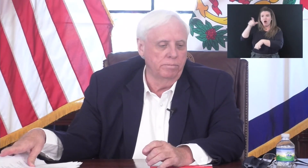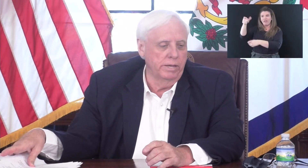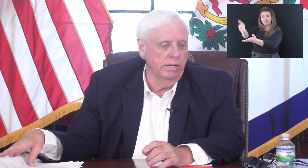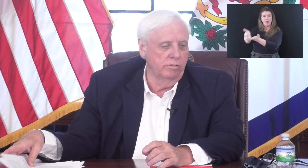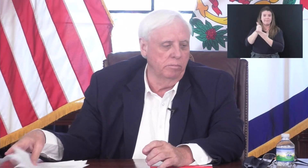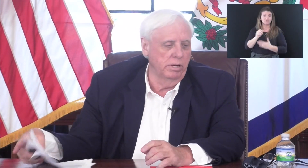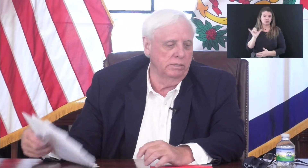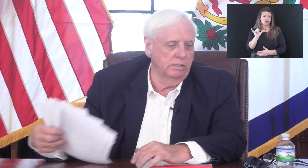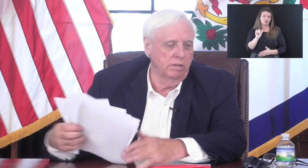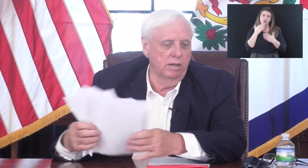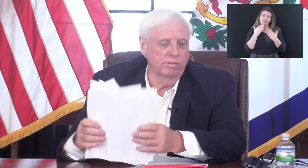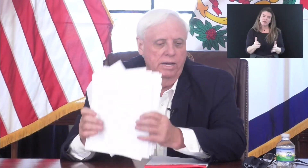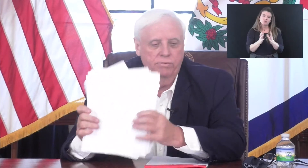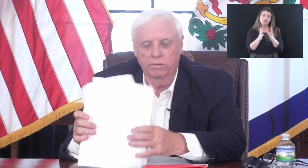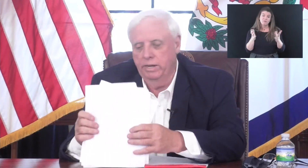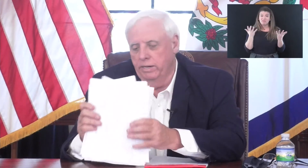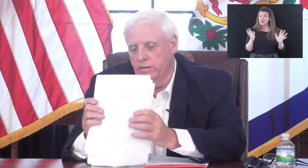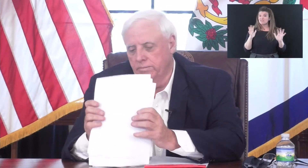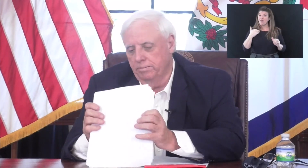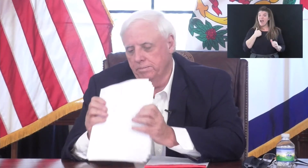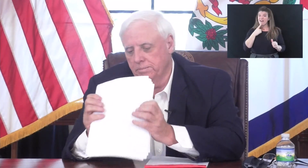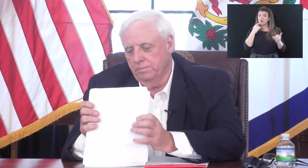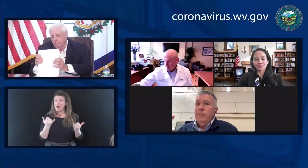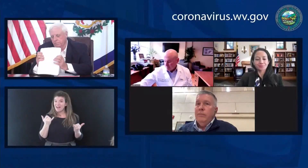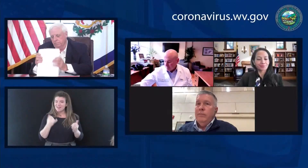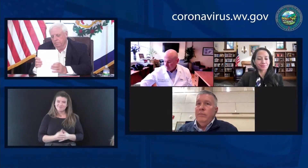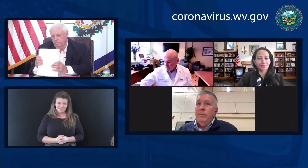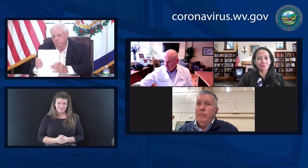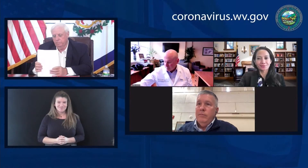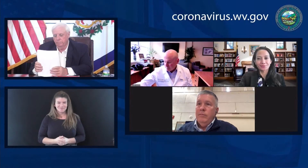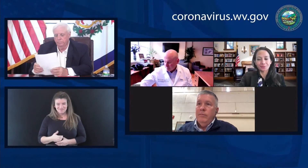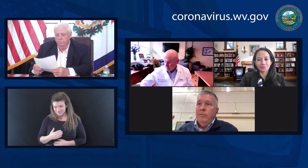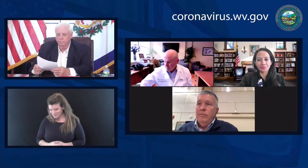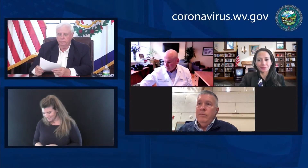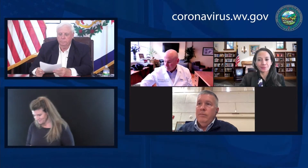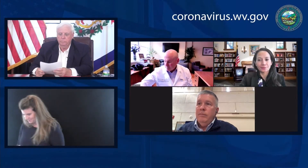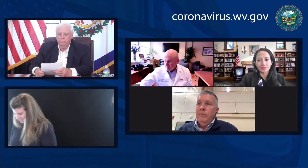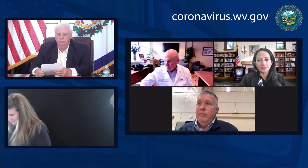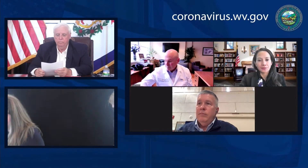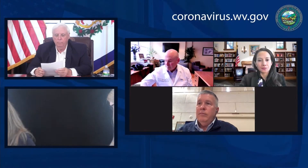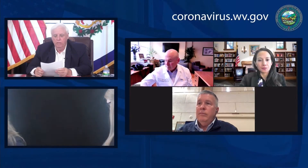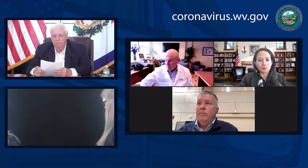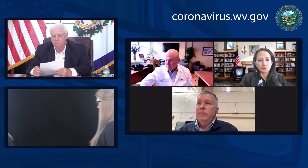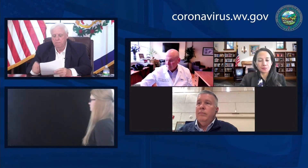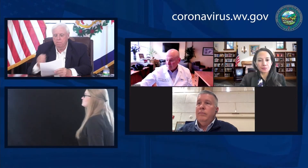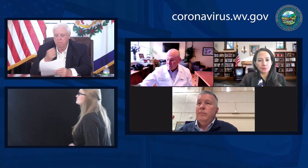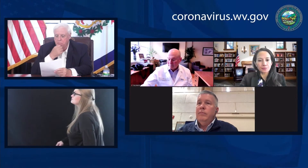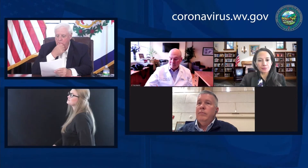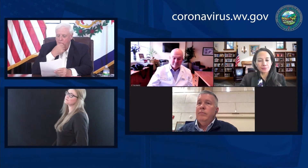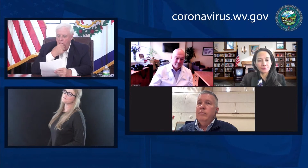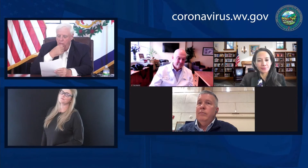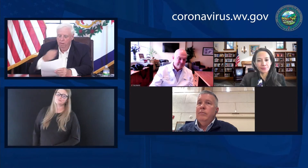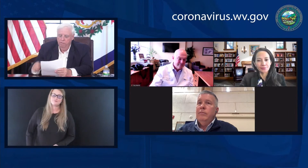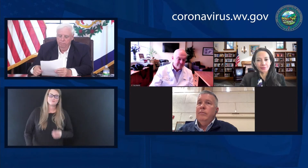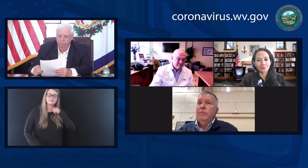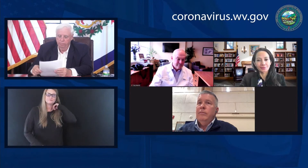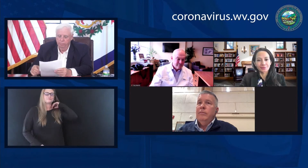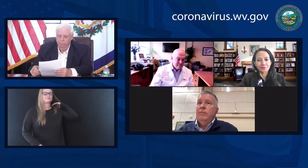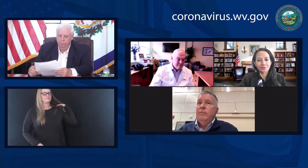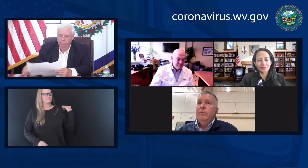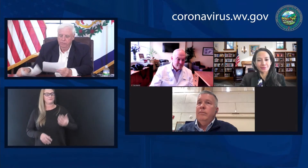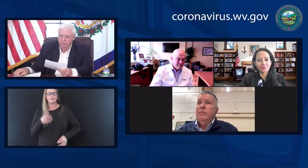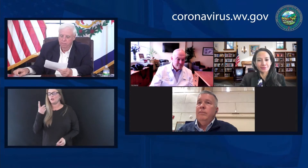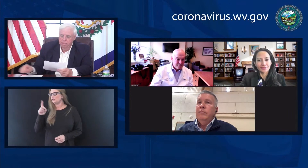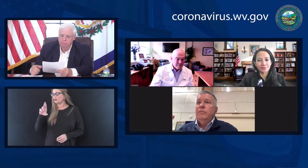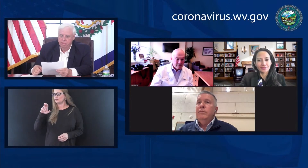So thank you so much. That's all I've got for right now. All right, thank you, Governor. Let's now go to Dr. Clay Marsh, our coronavirus czar.